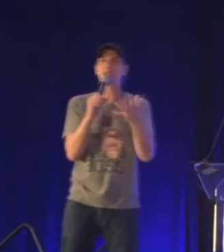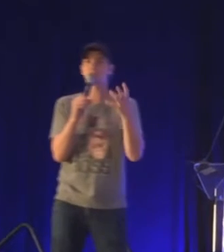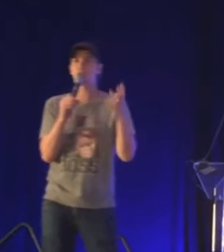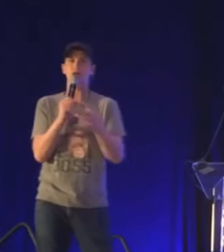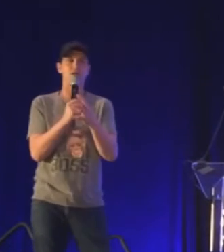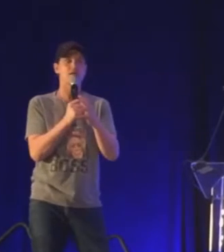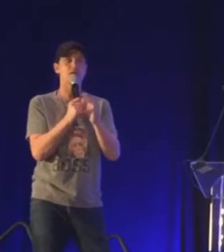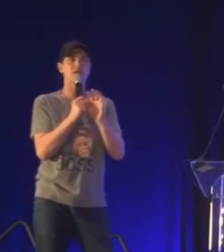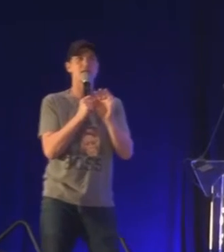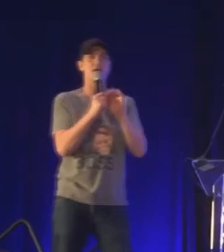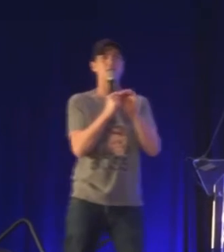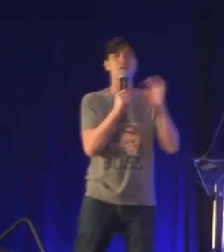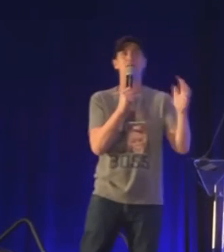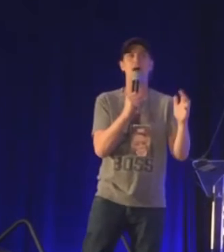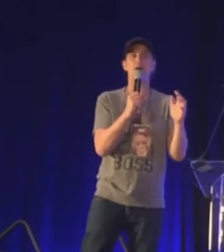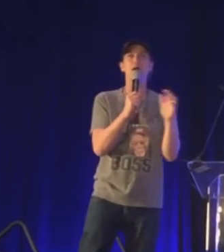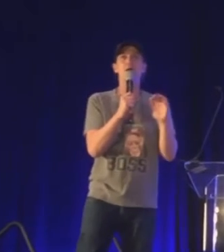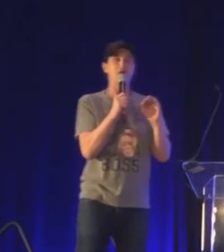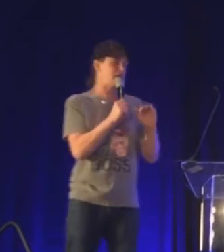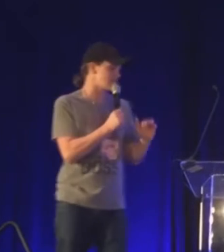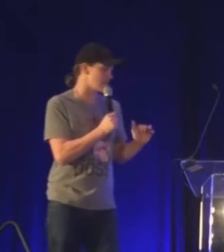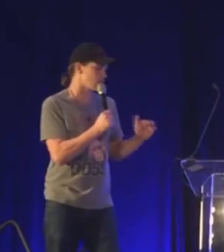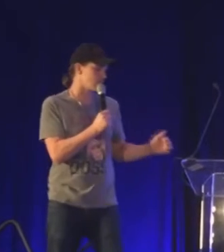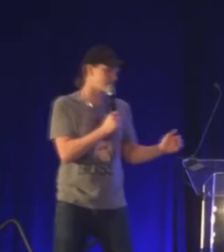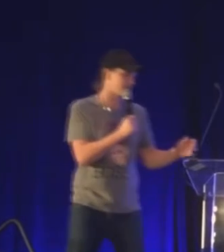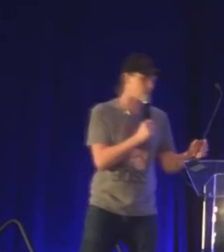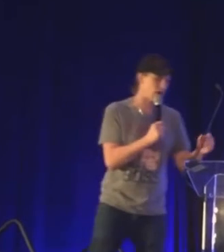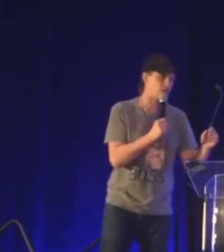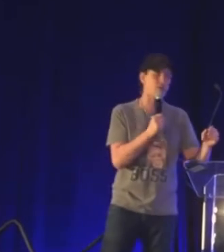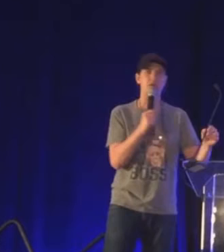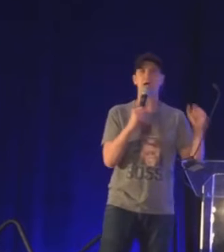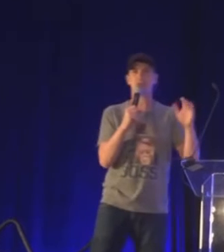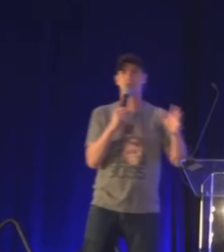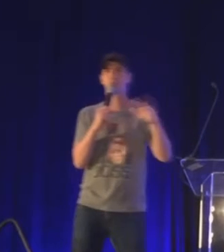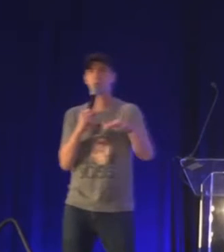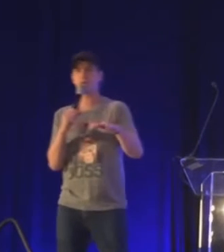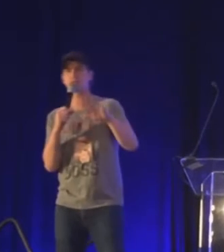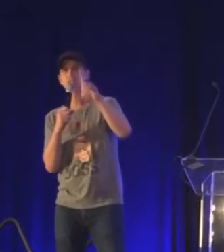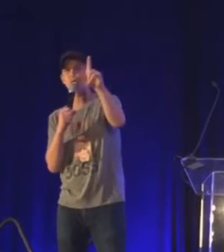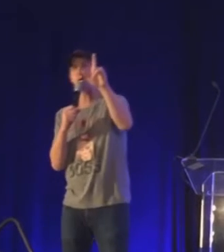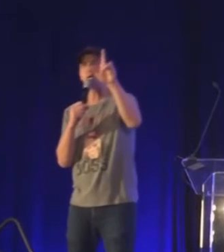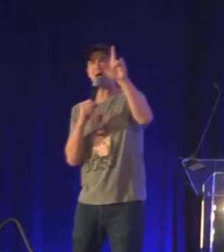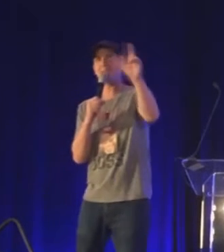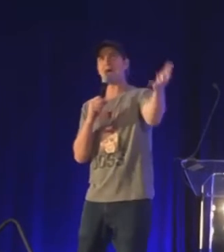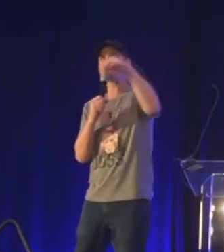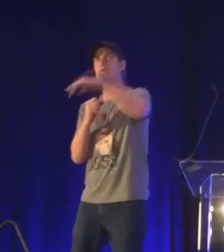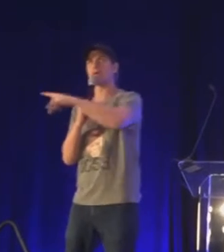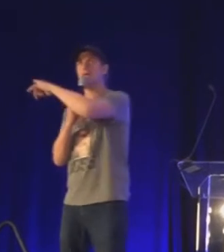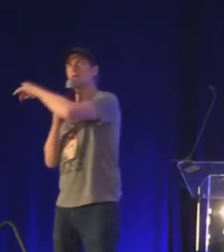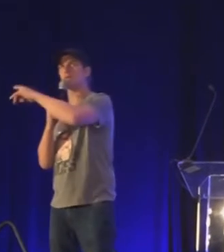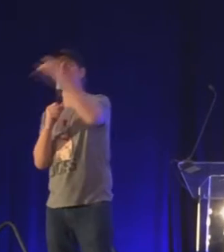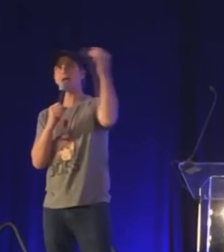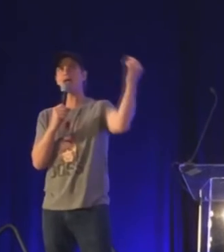any ideas of what it would be about. But he's like, well, listen, why do you think after 4 years? Because at